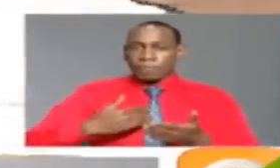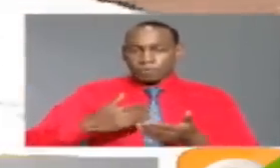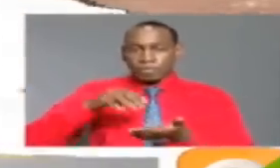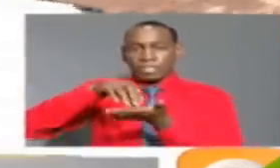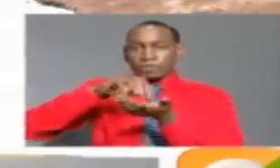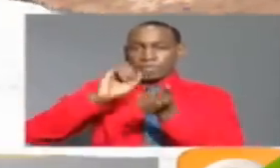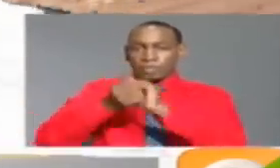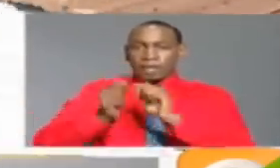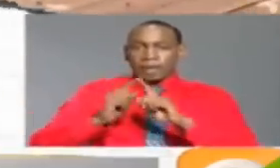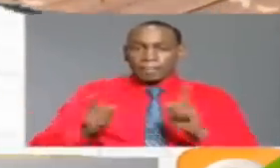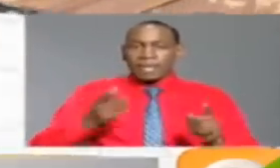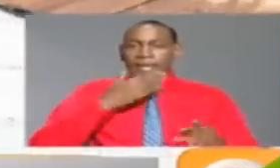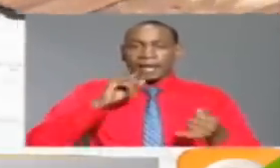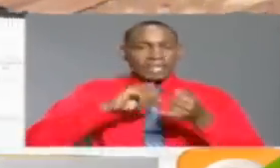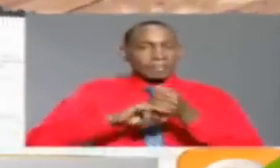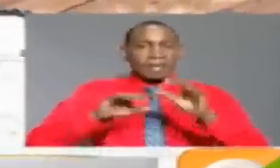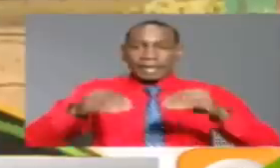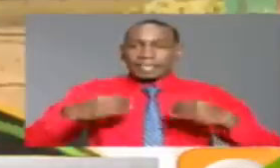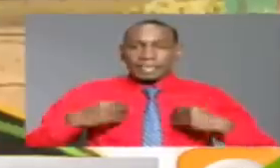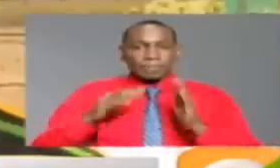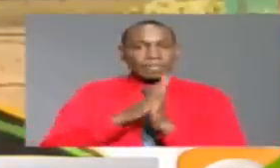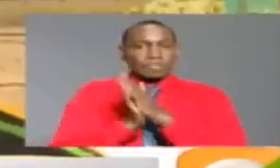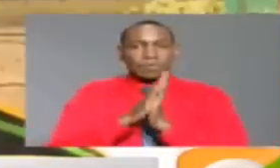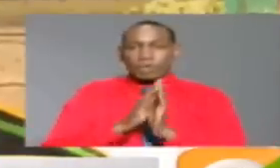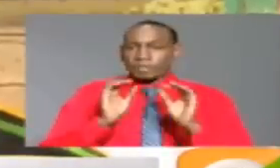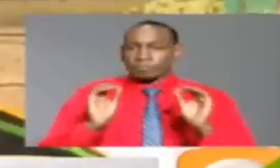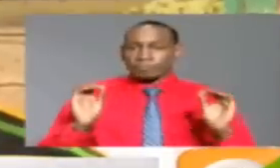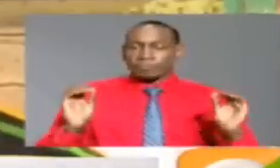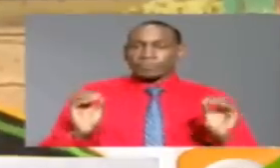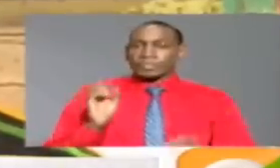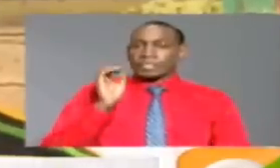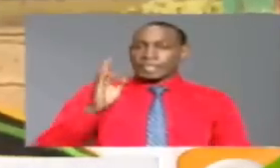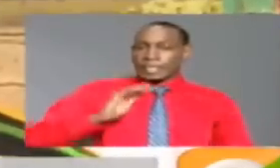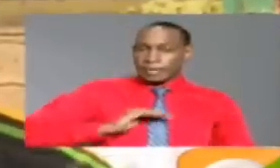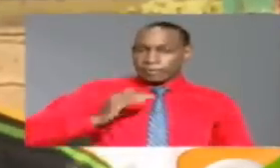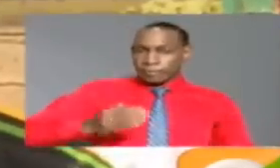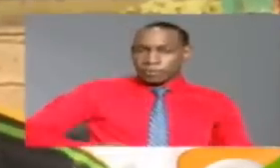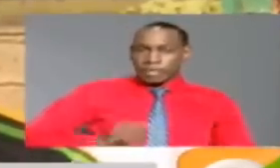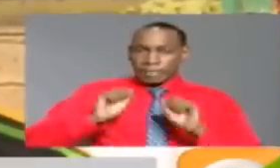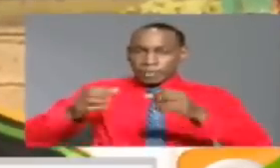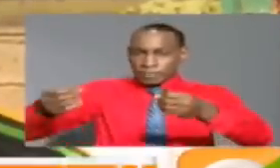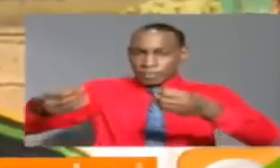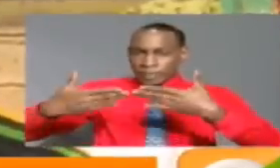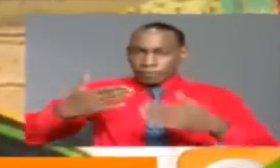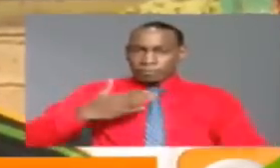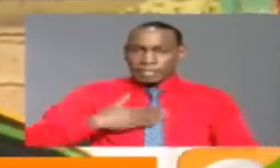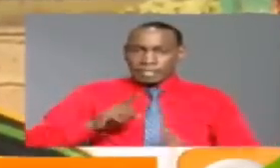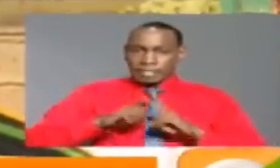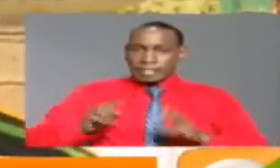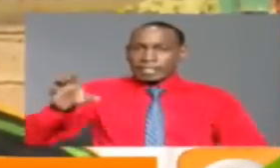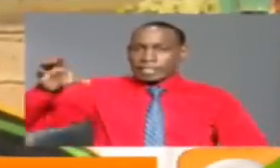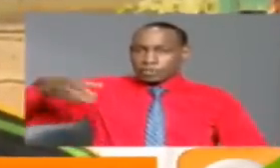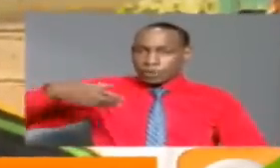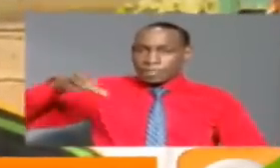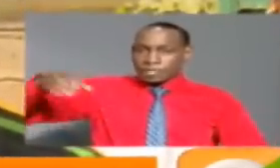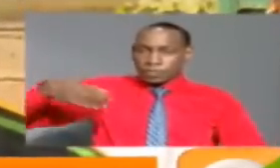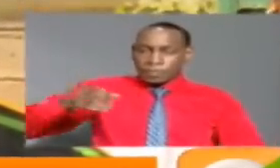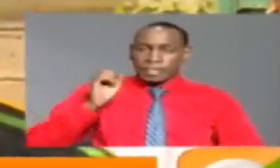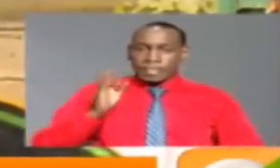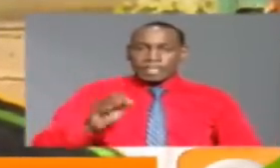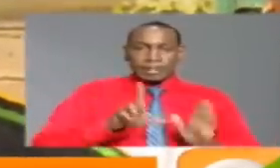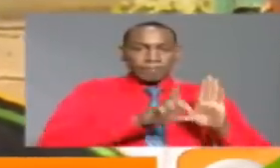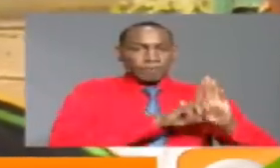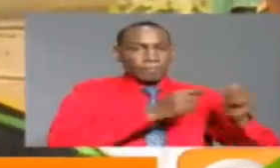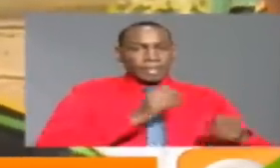Ochieng is not buying that narrative. If she was pregnant, she could have informed me. I could have started my shopping. And if it's an